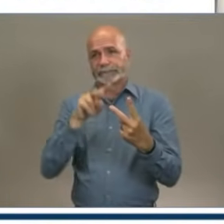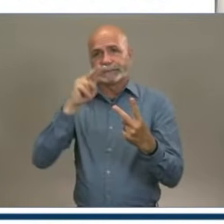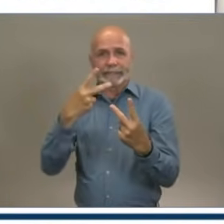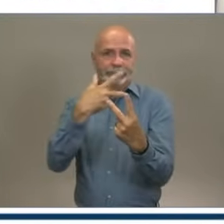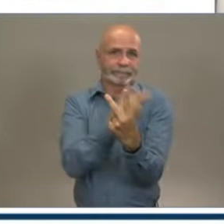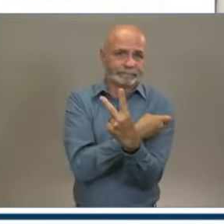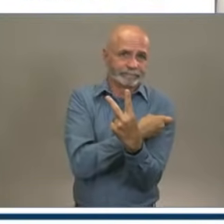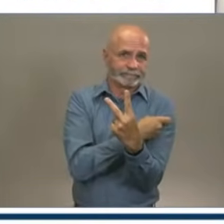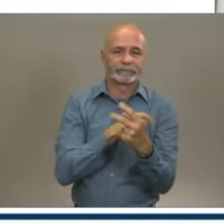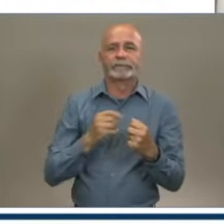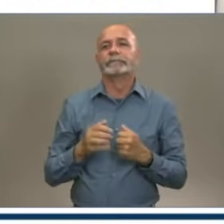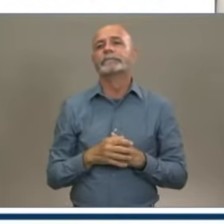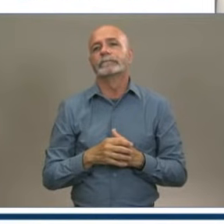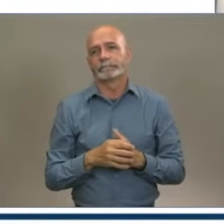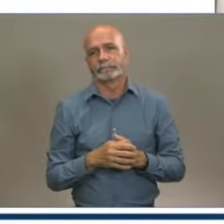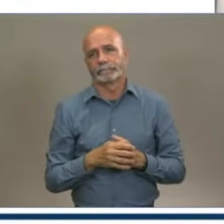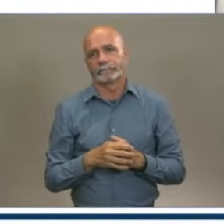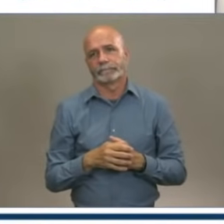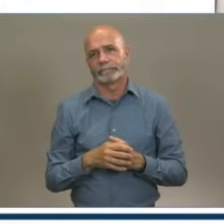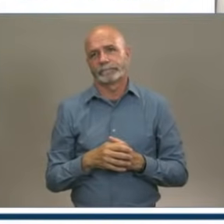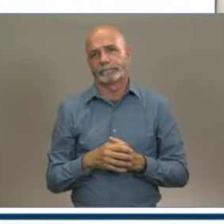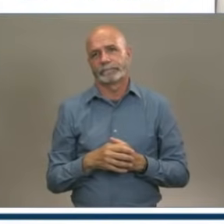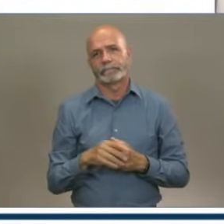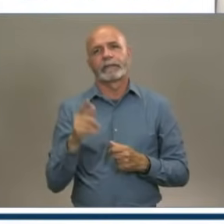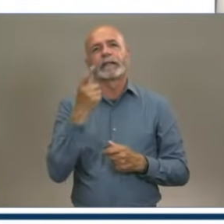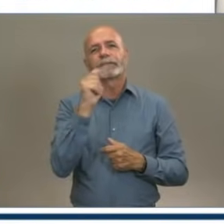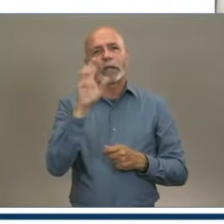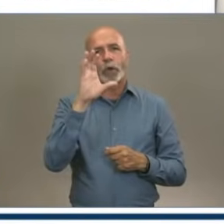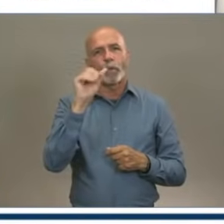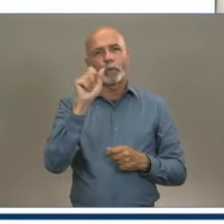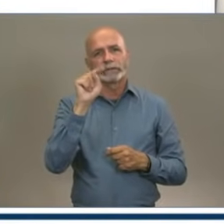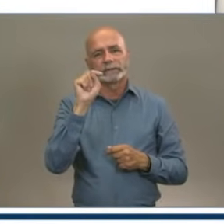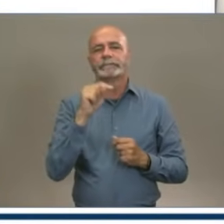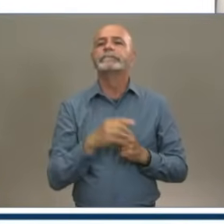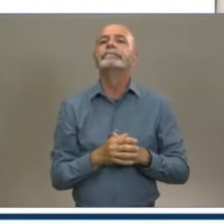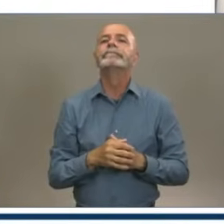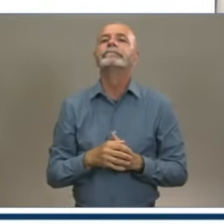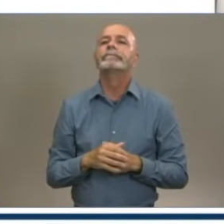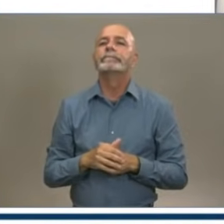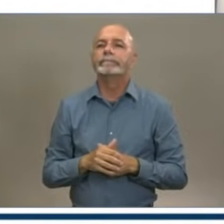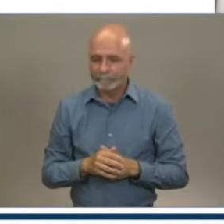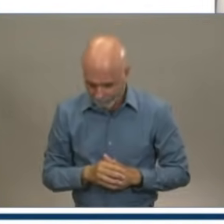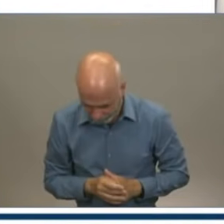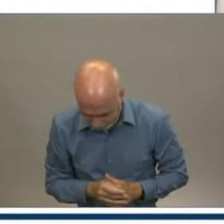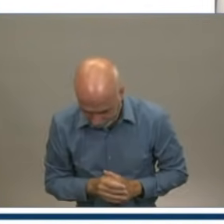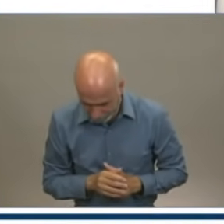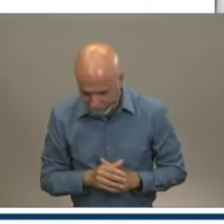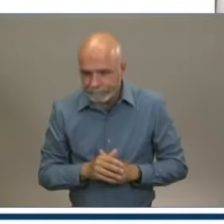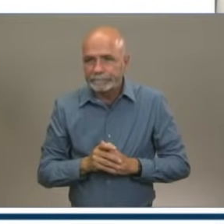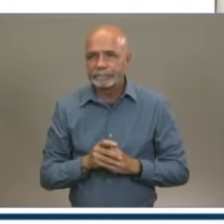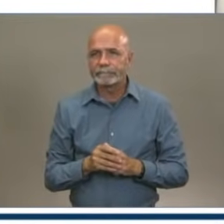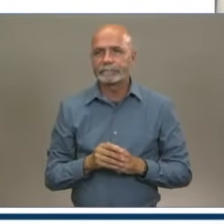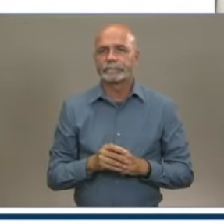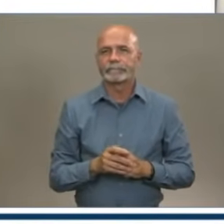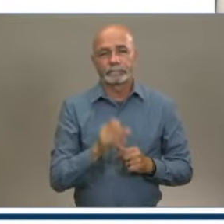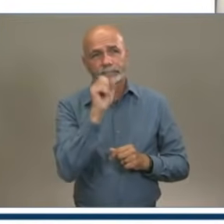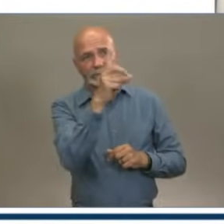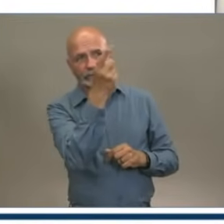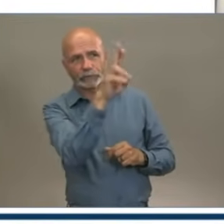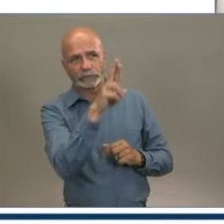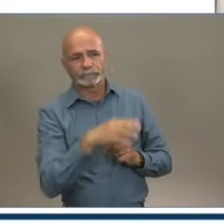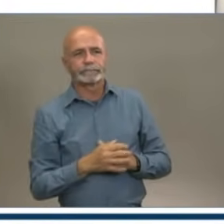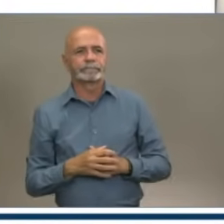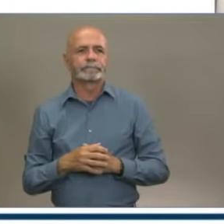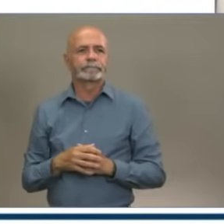Next, we'll go to Victoria Walton from the Coast. Go ahead, Victoria. Thanks. This question is for Dr. Strang. You said that